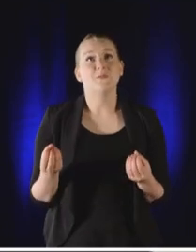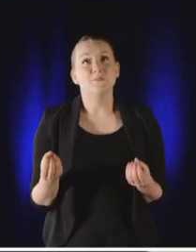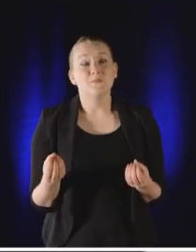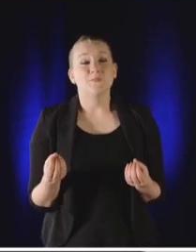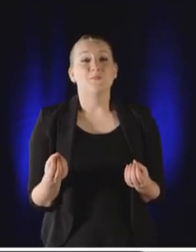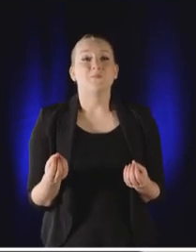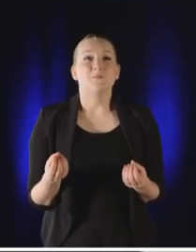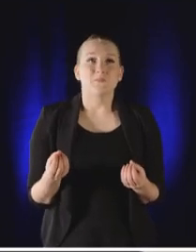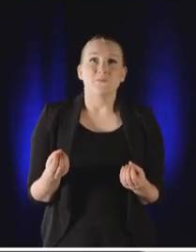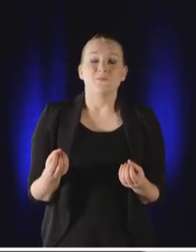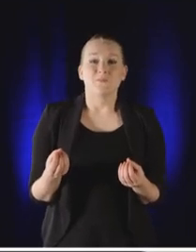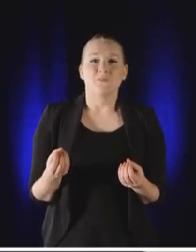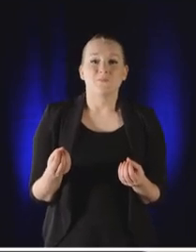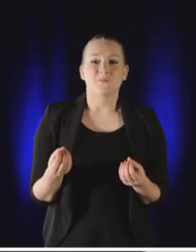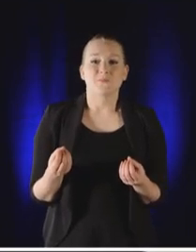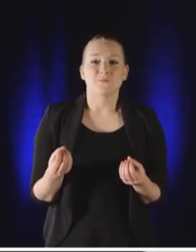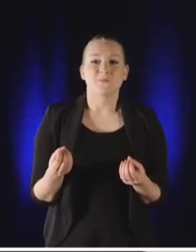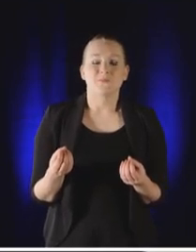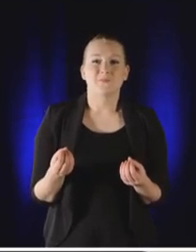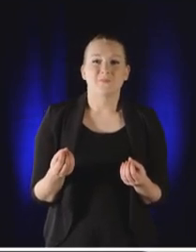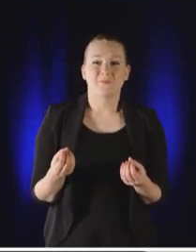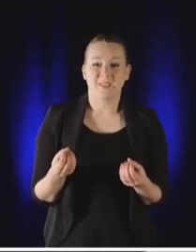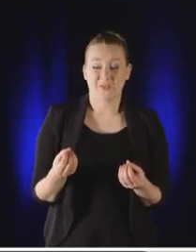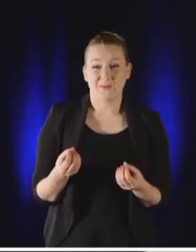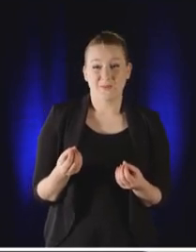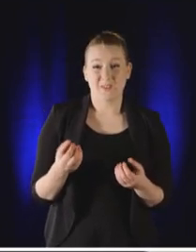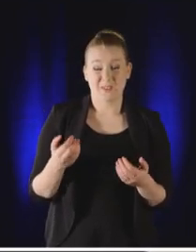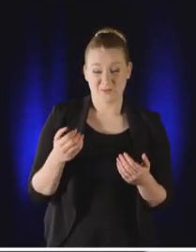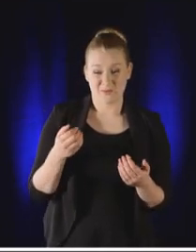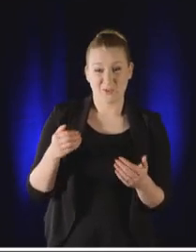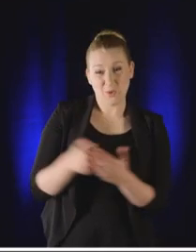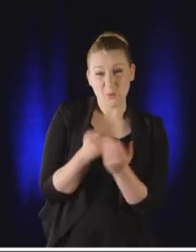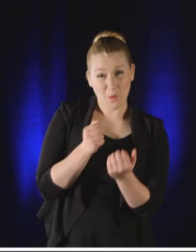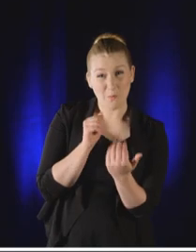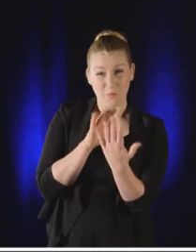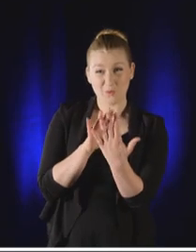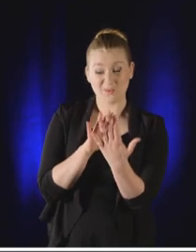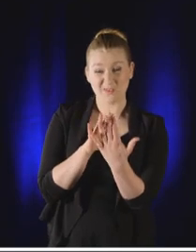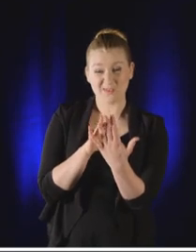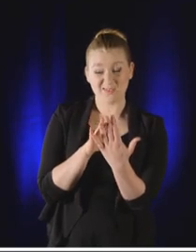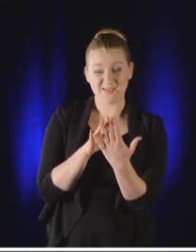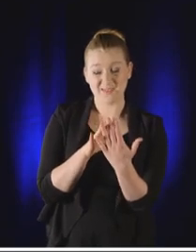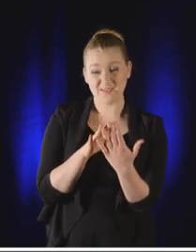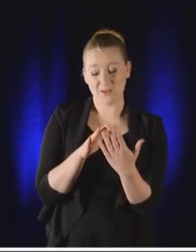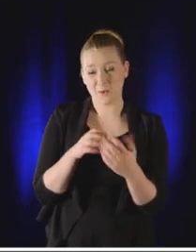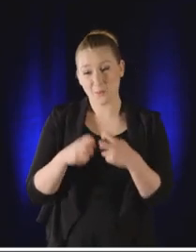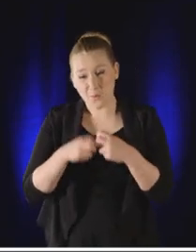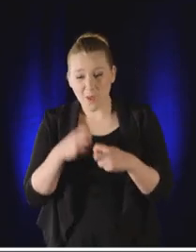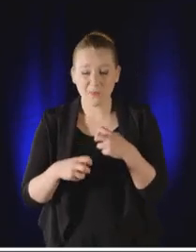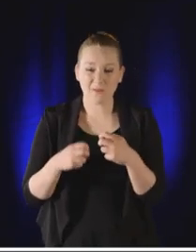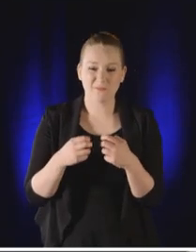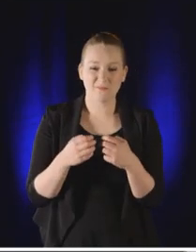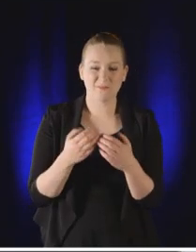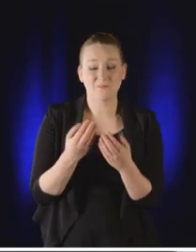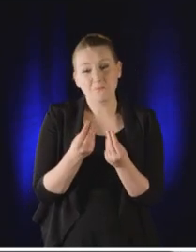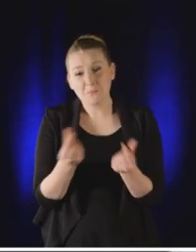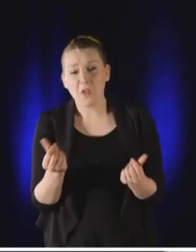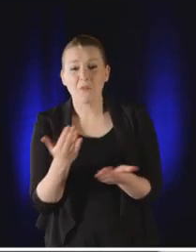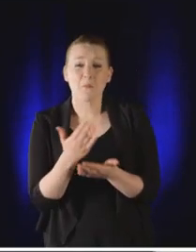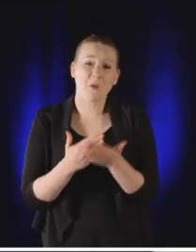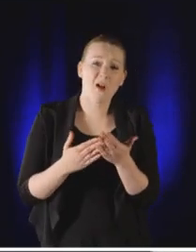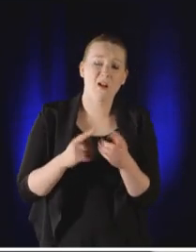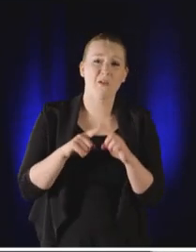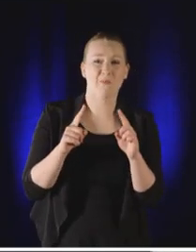So I wanted to know, because these desks, they aren't really reasonable to have in a classroom